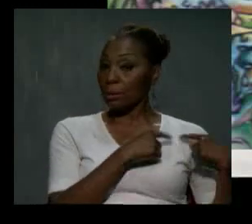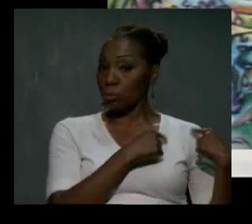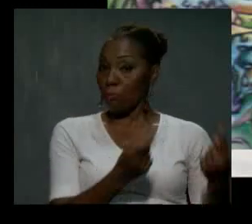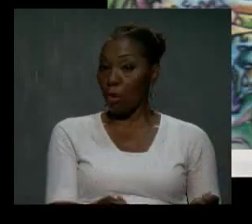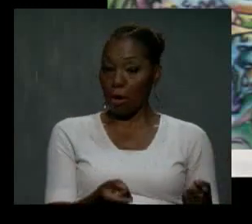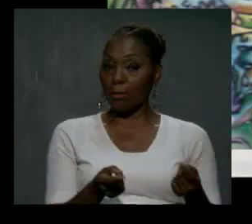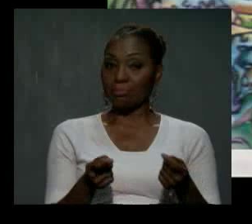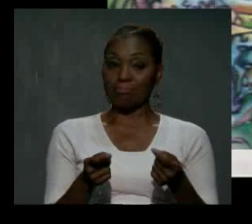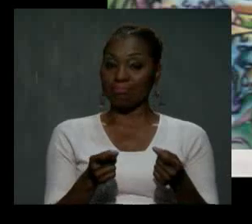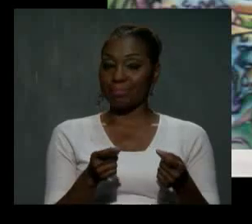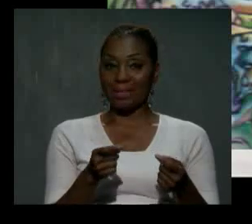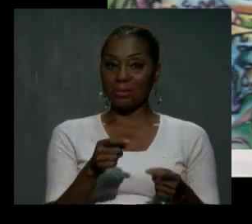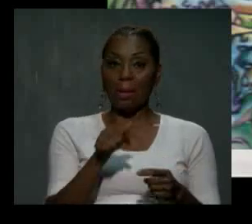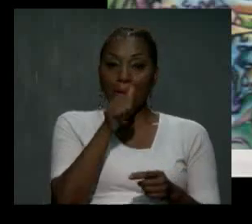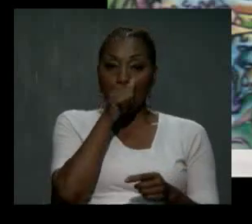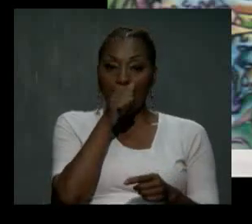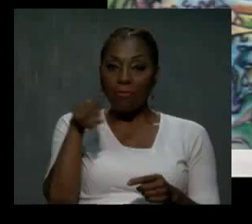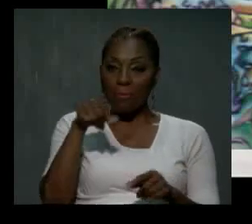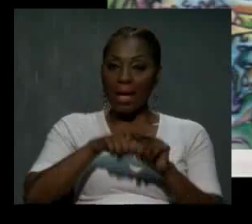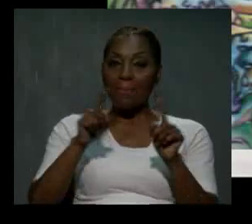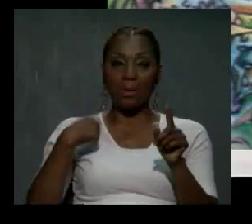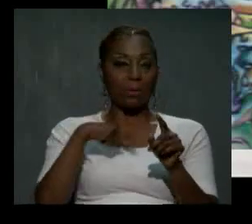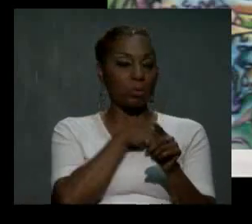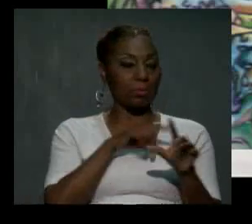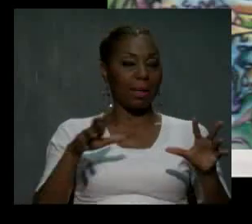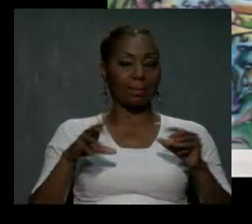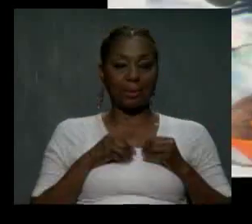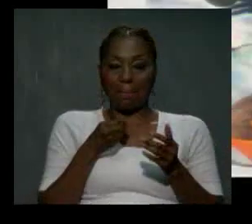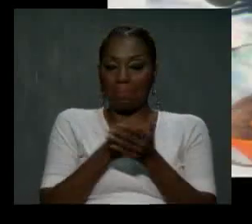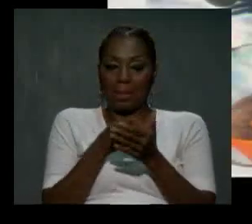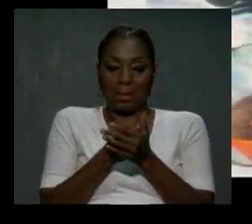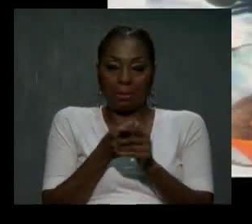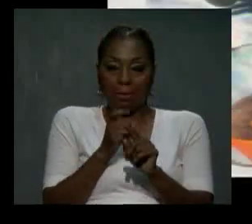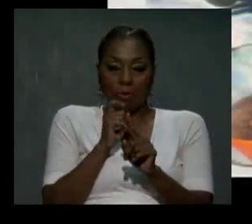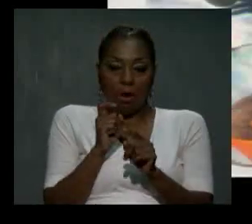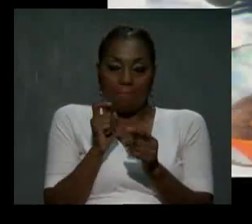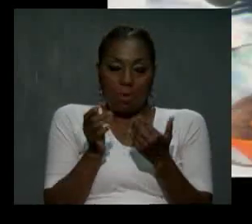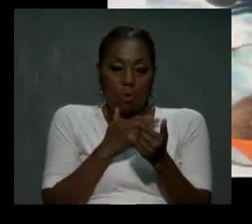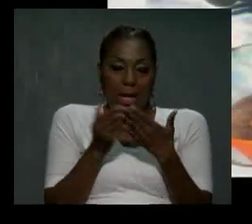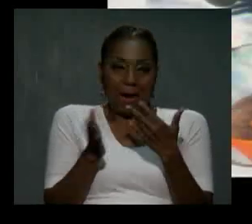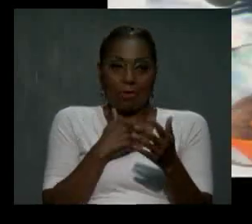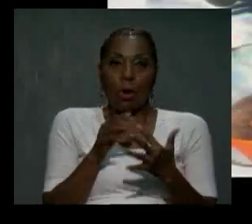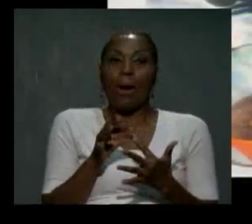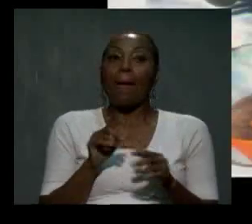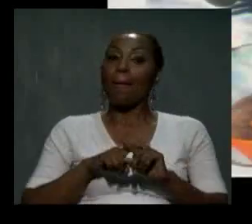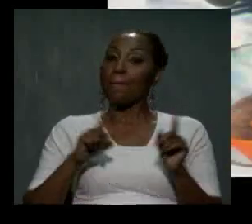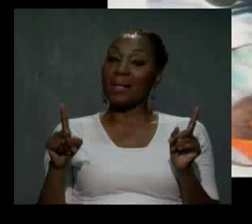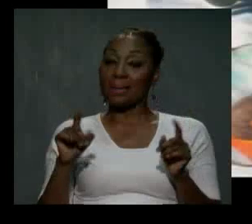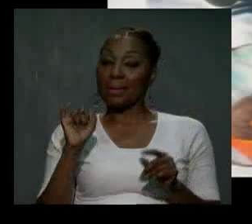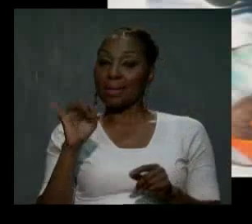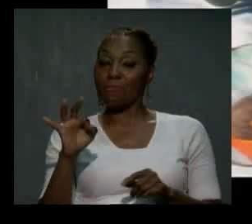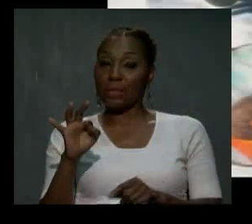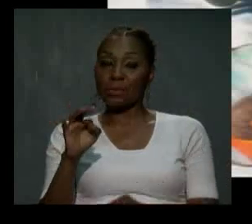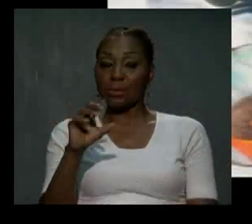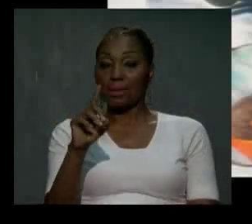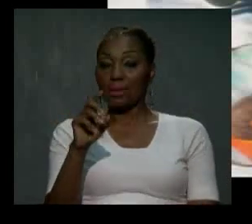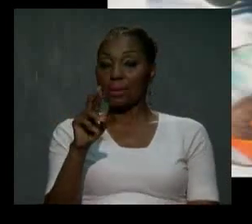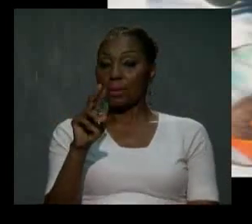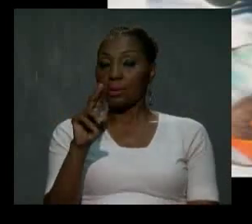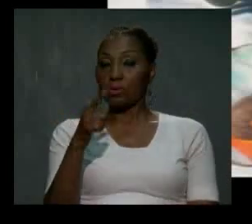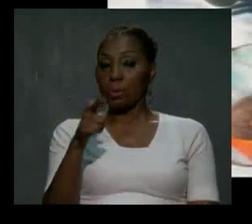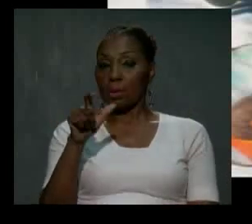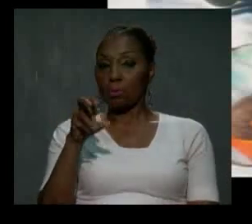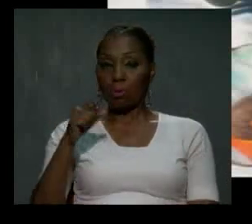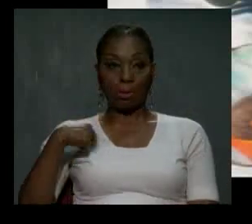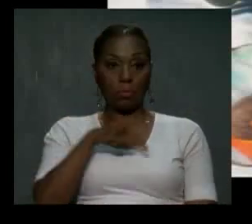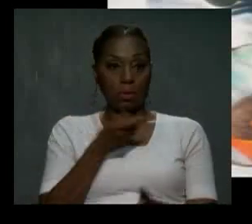private pay, but you know, we will take money from wherever it comes, unless it's Columbia drug lords, and then we don't really want it. So